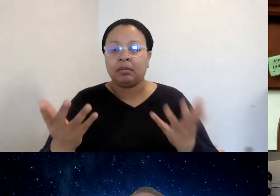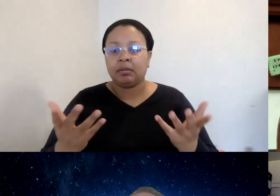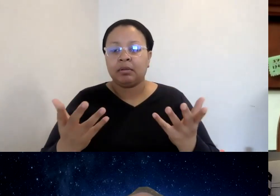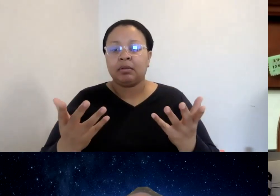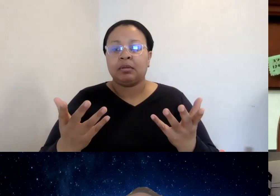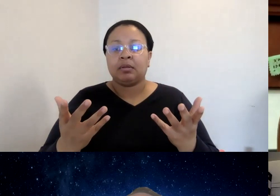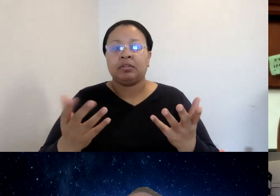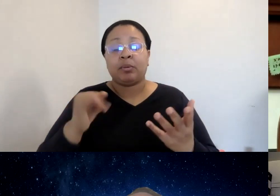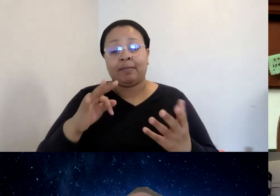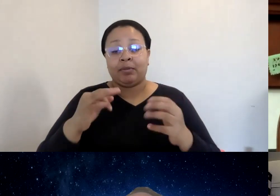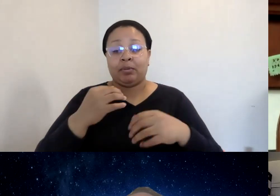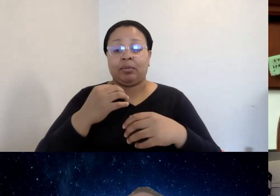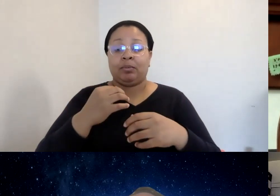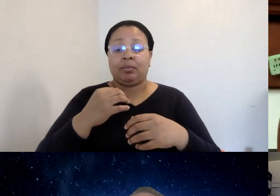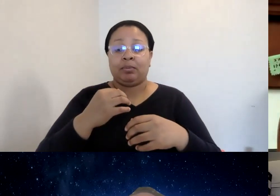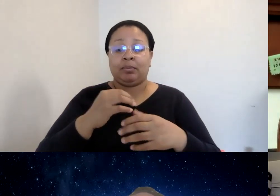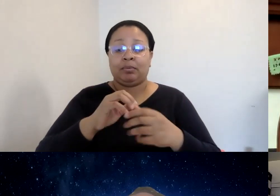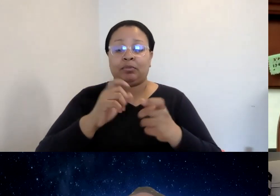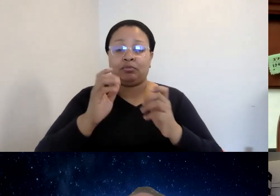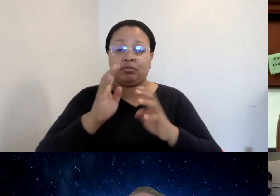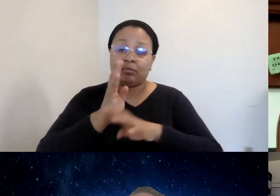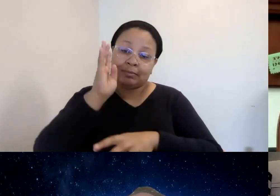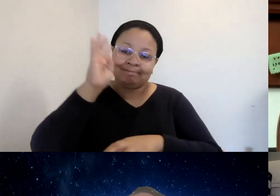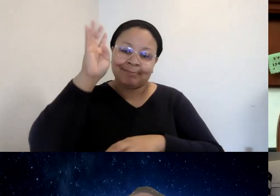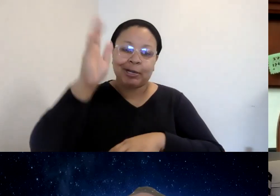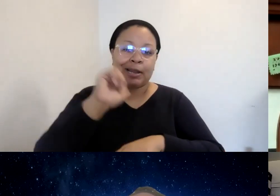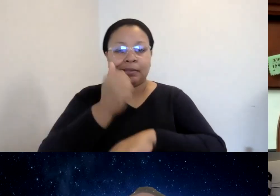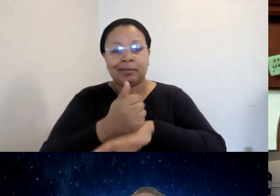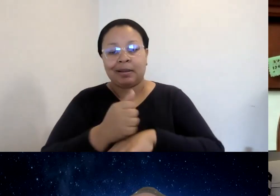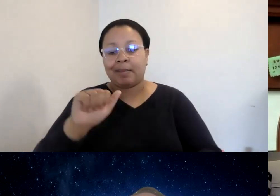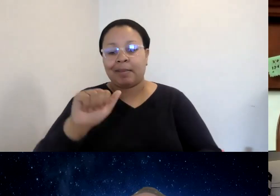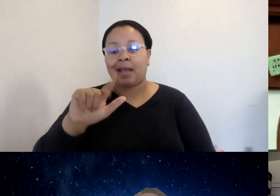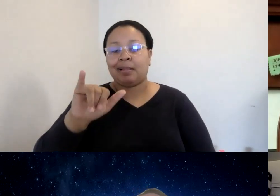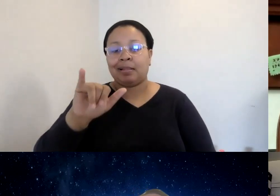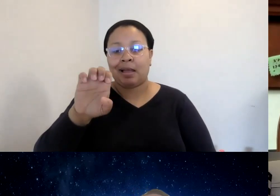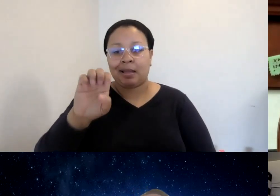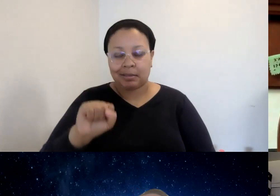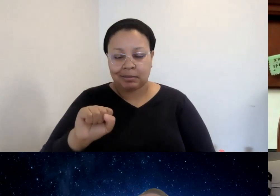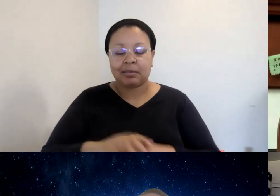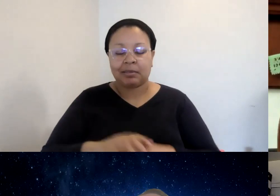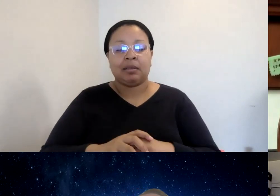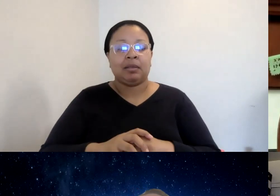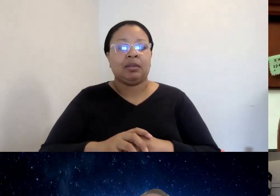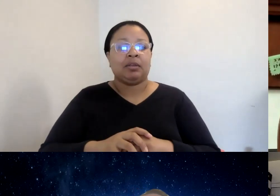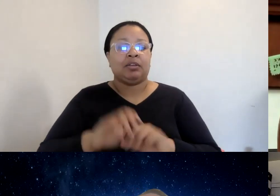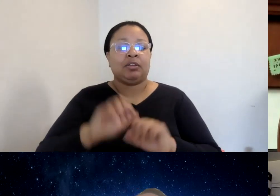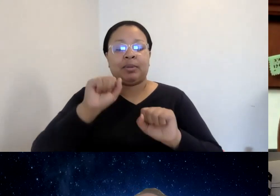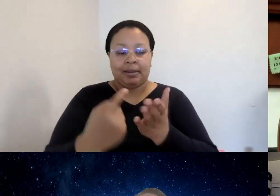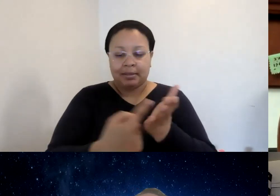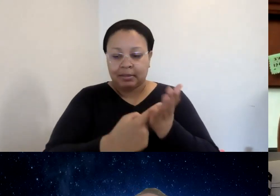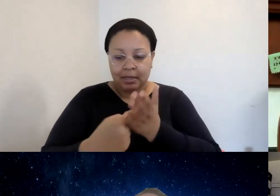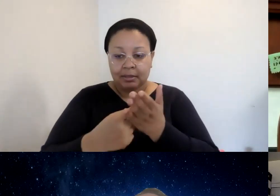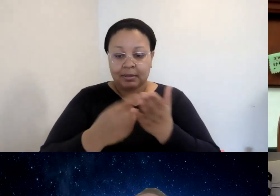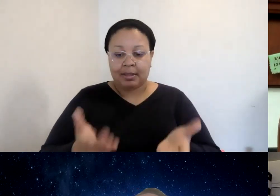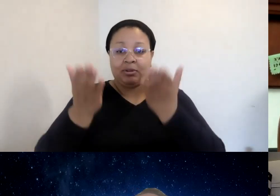allies, you build numbers, and you can take those numbers to leadership, and you can ask